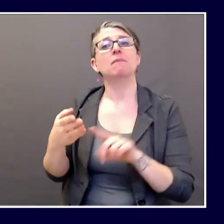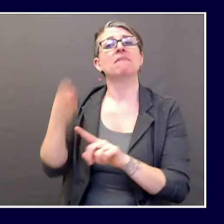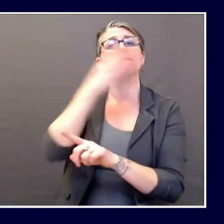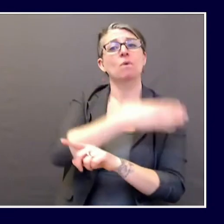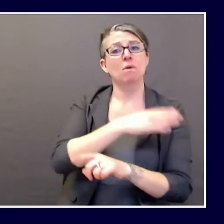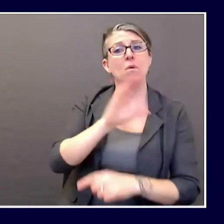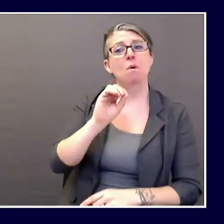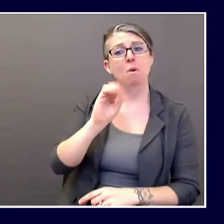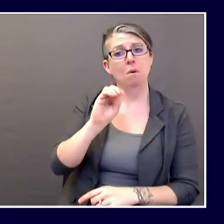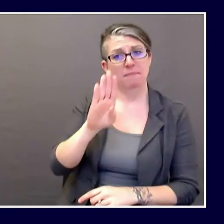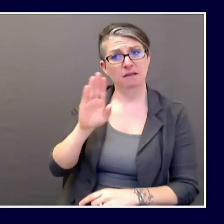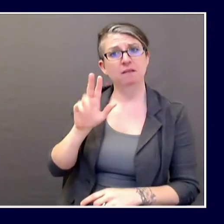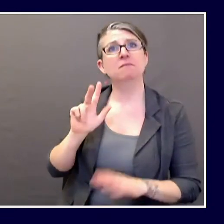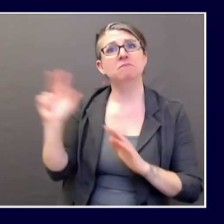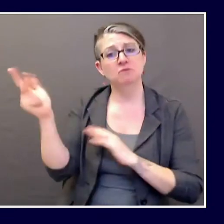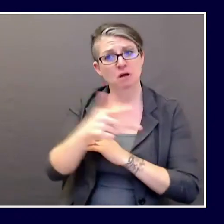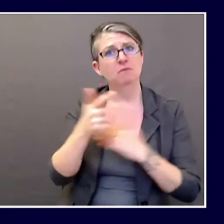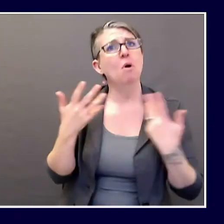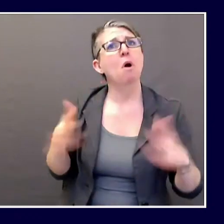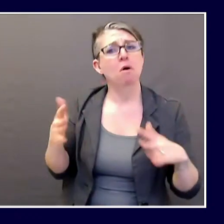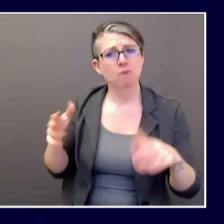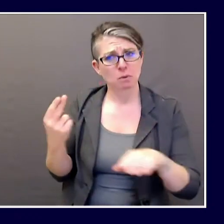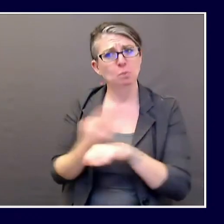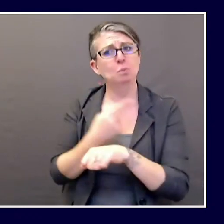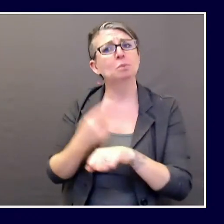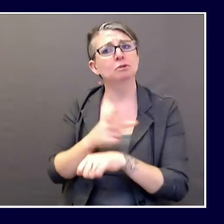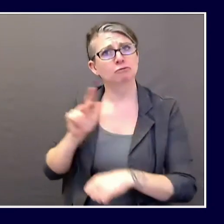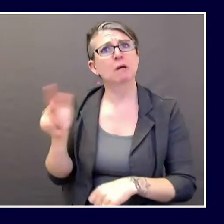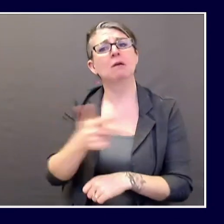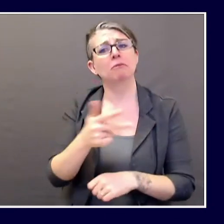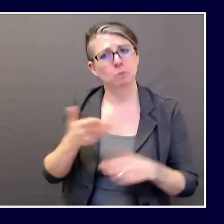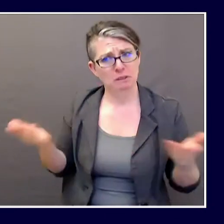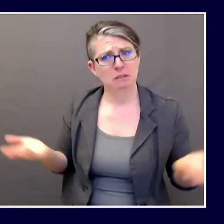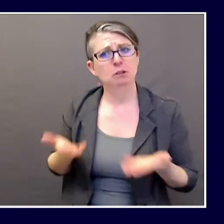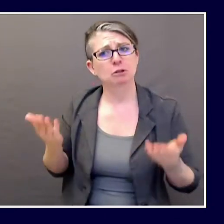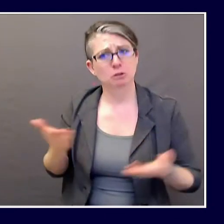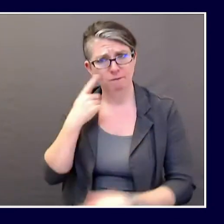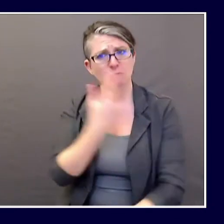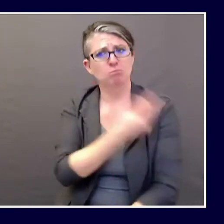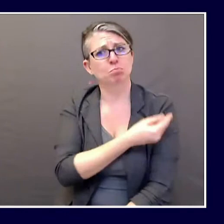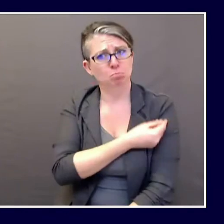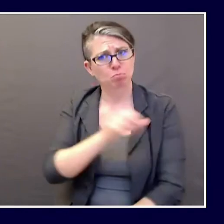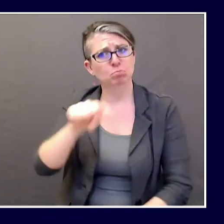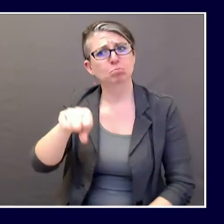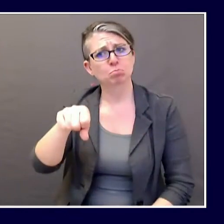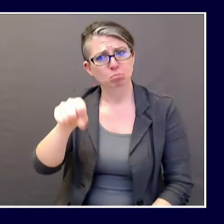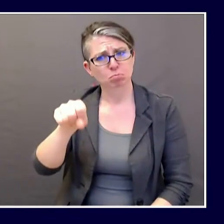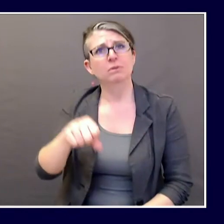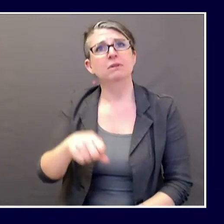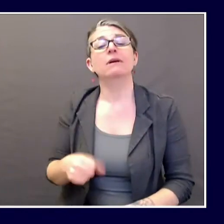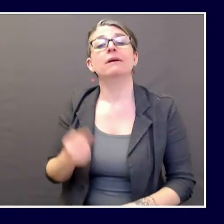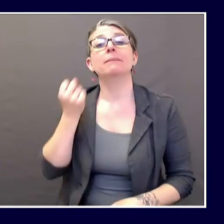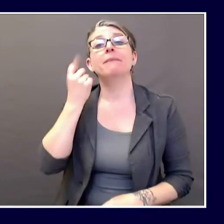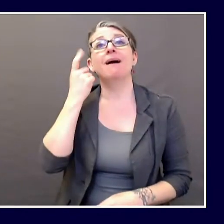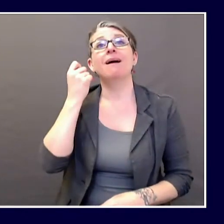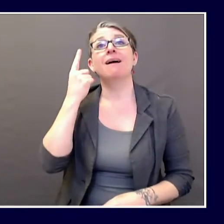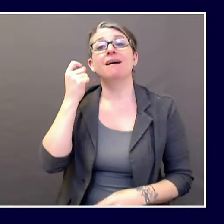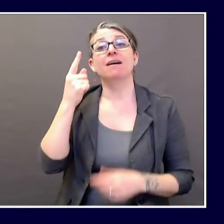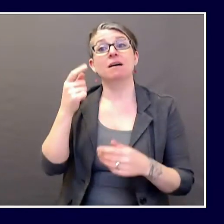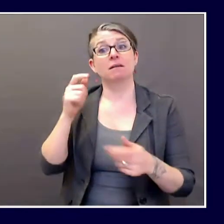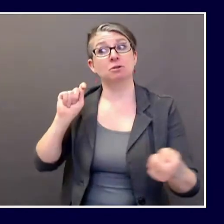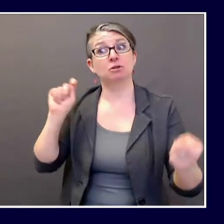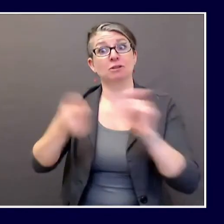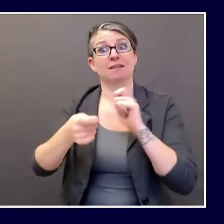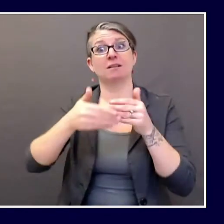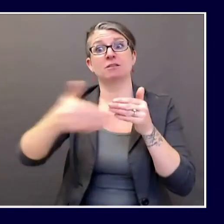But here's what I think will be changing in general, which is two things. The first is more channels of